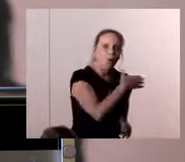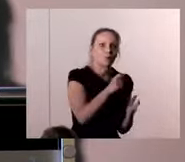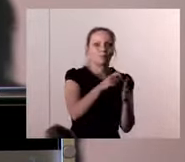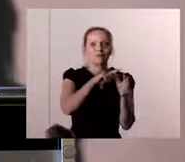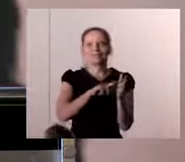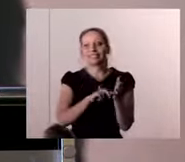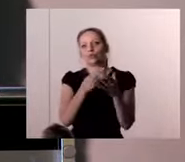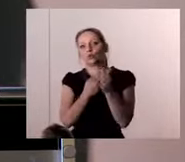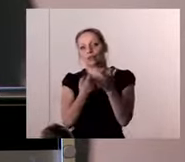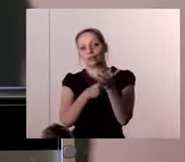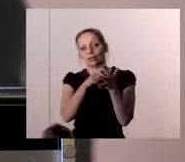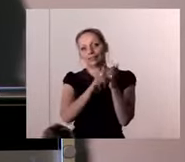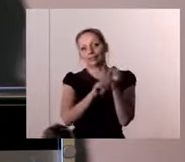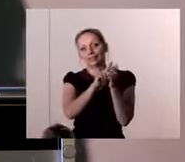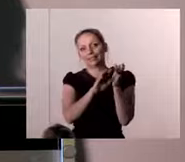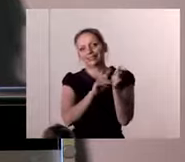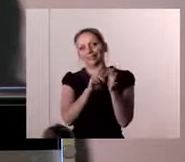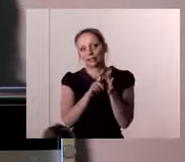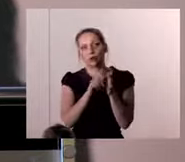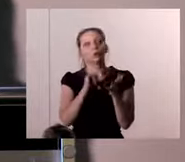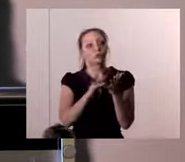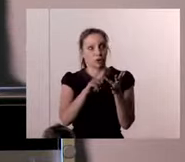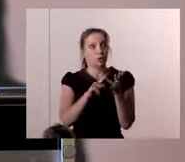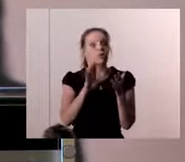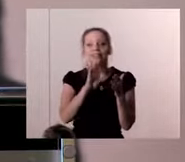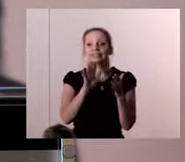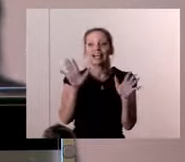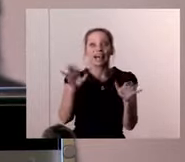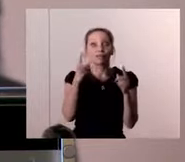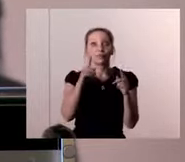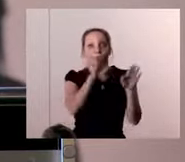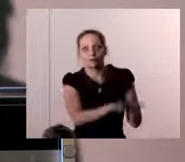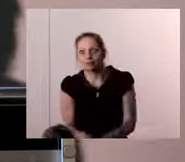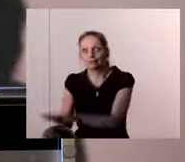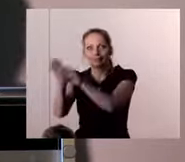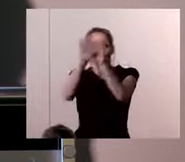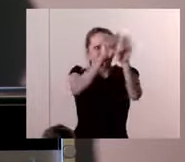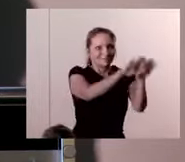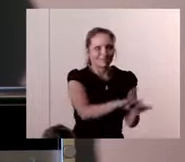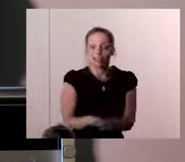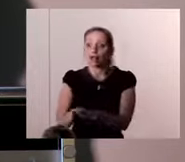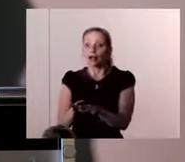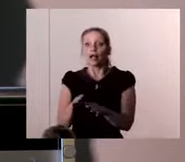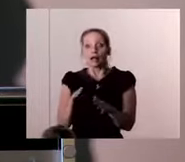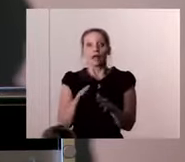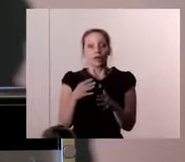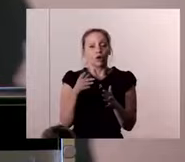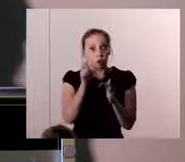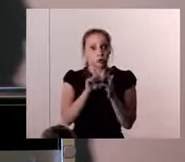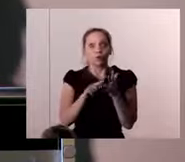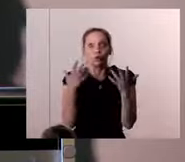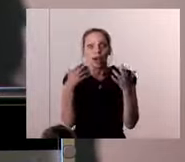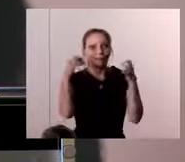another. So it's universal. And it's a really significant universal because there is triumph in real